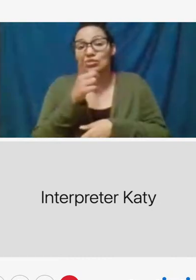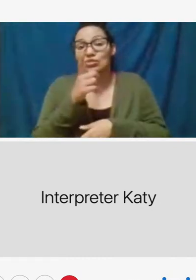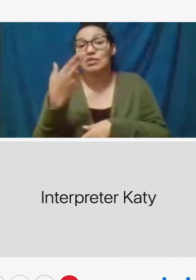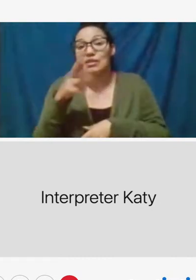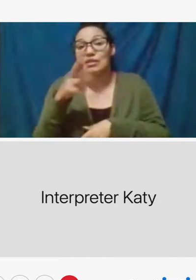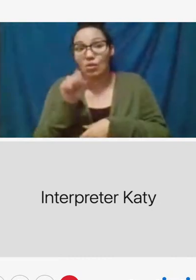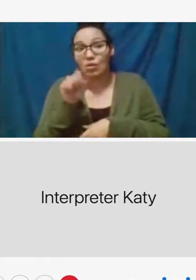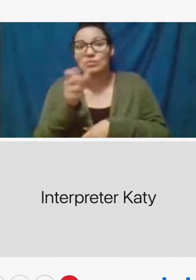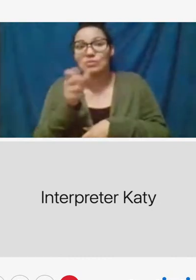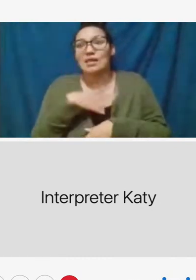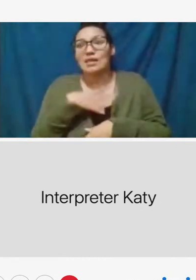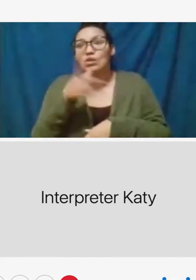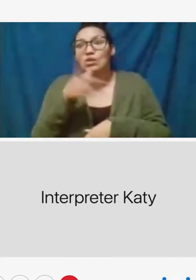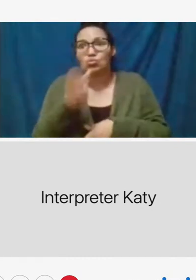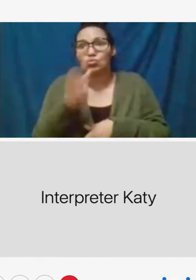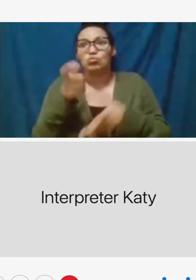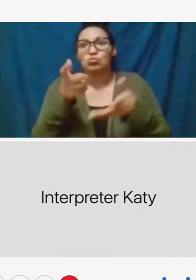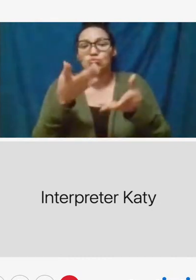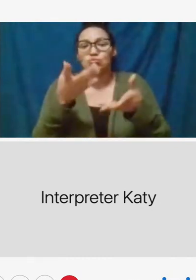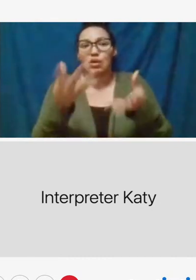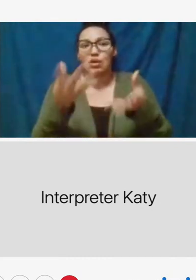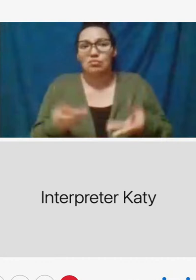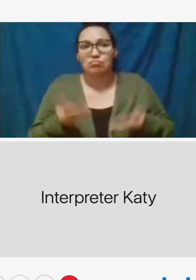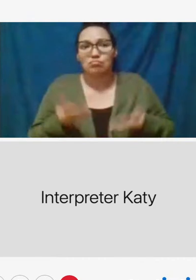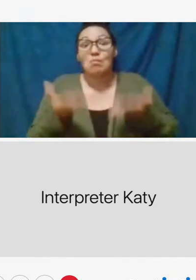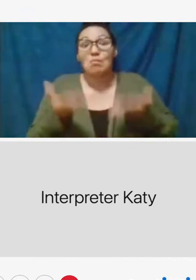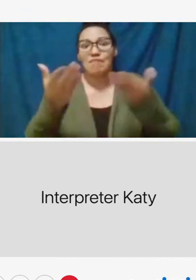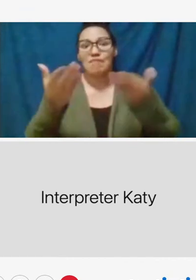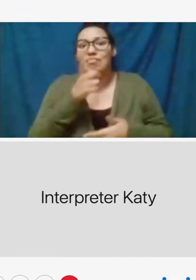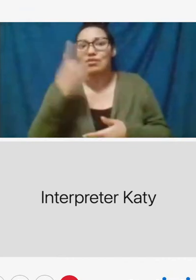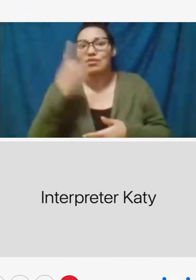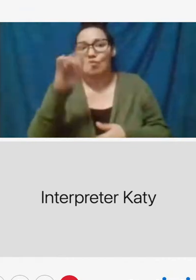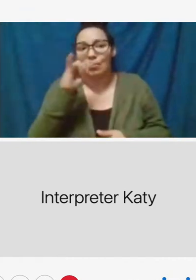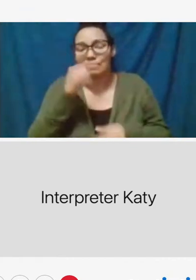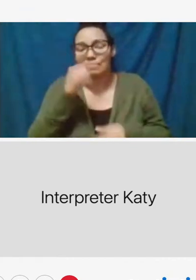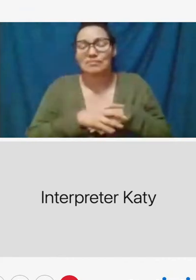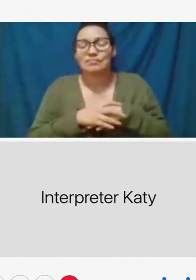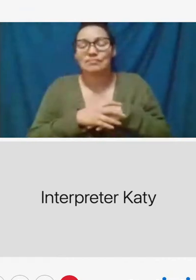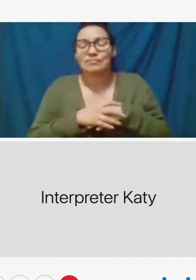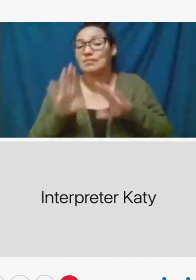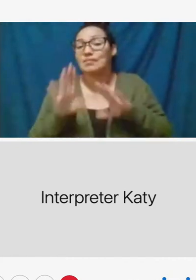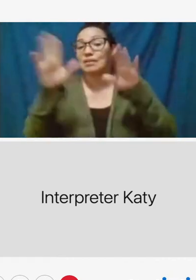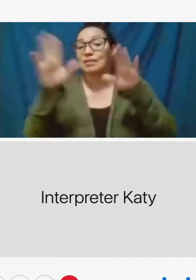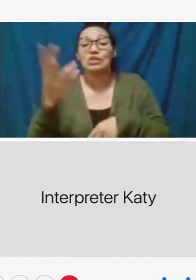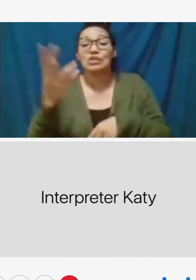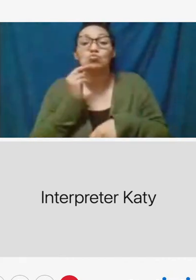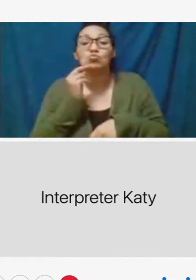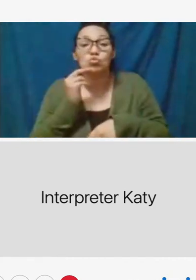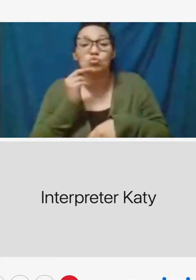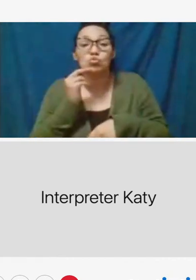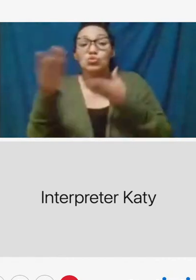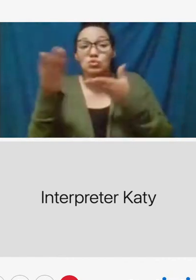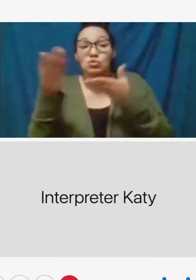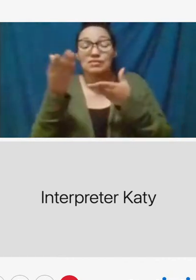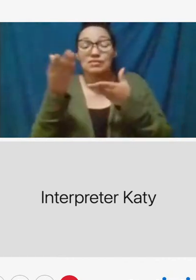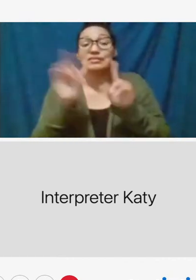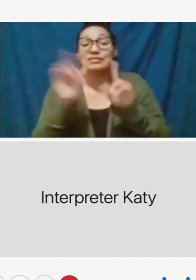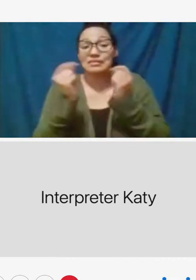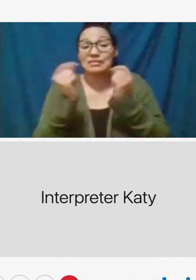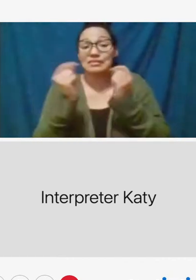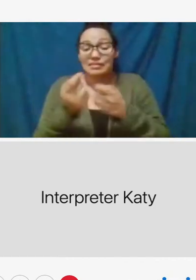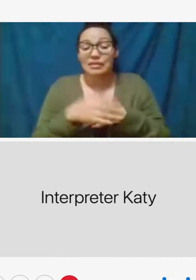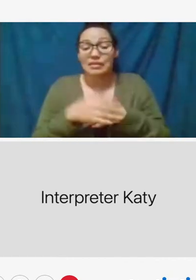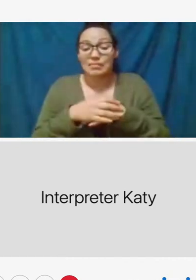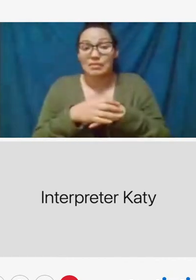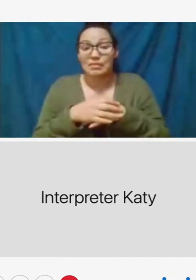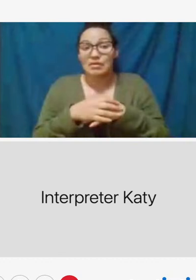and so uh our amazing nutrition services team has this uh contest uh that students